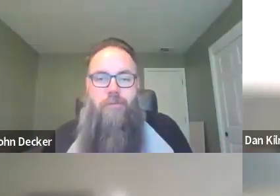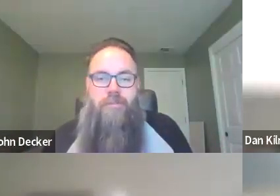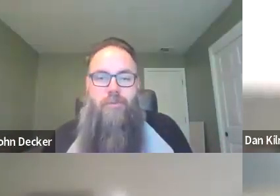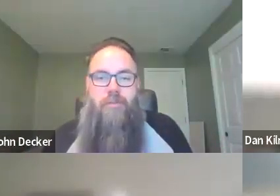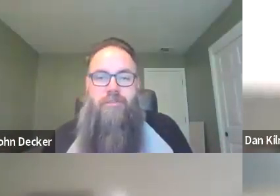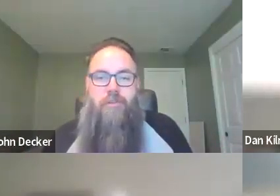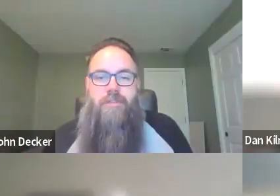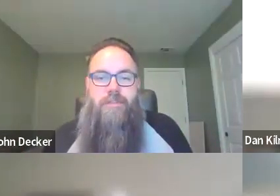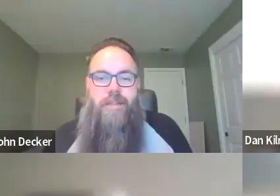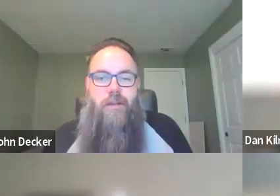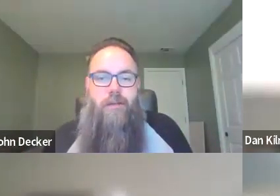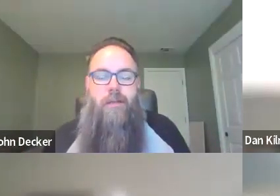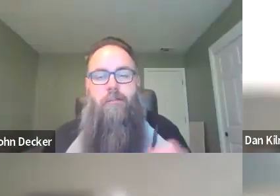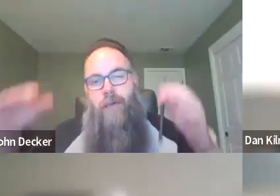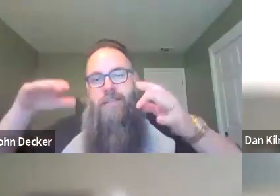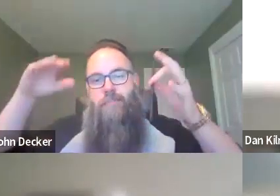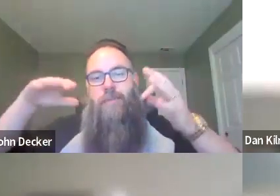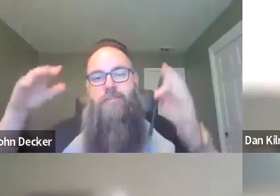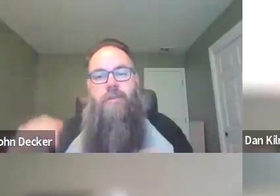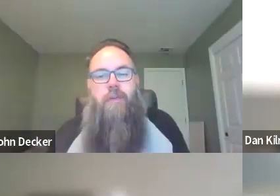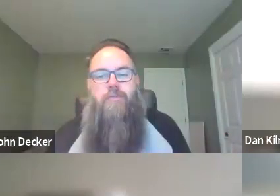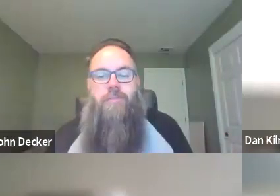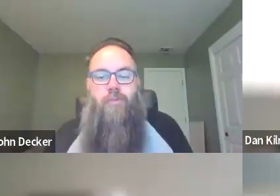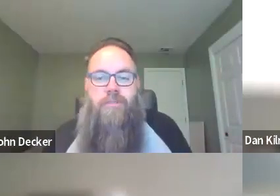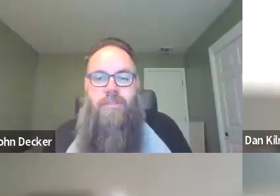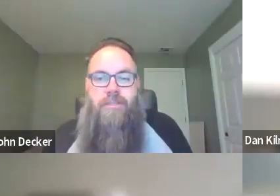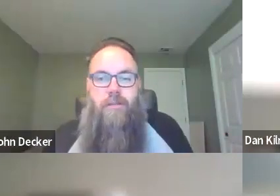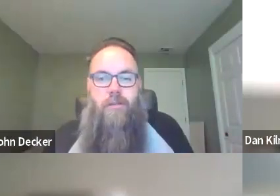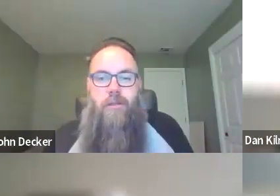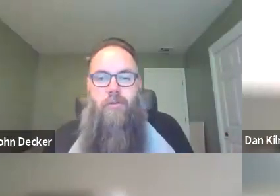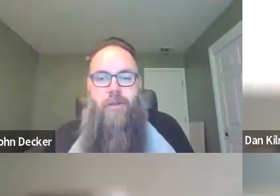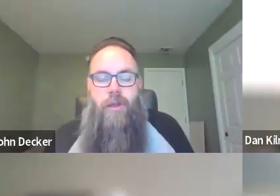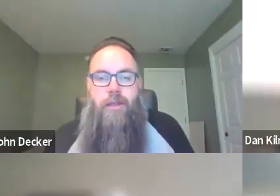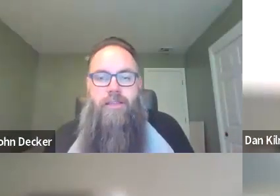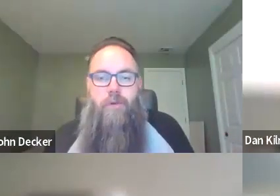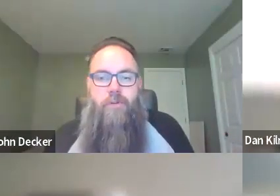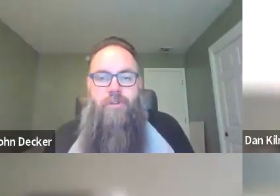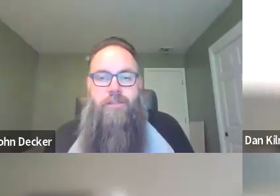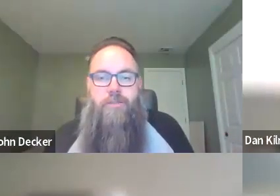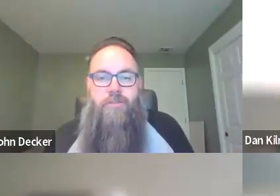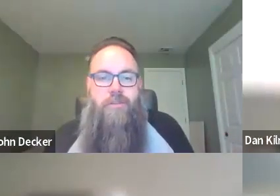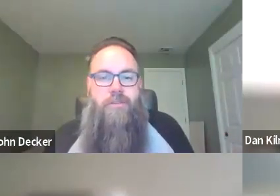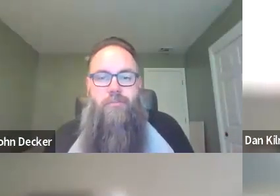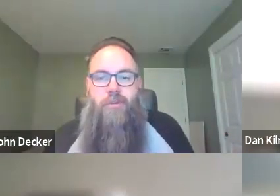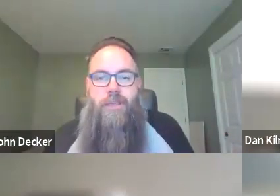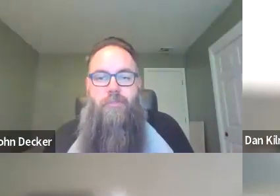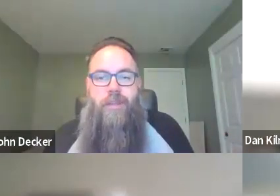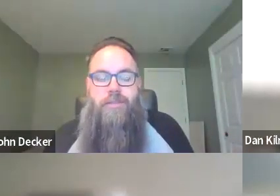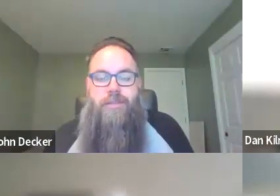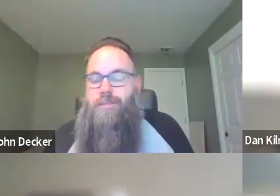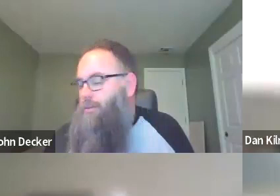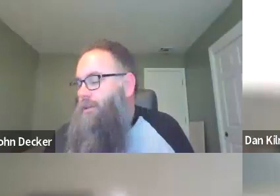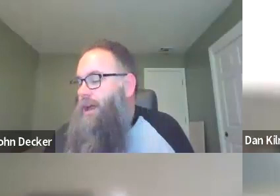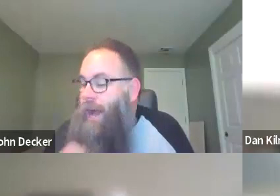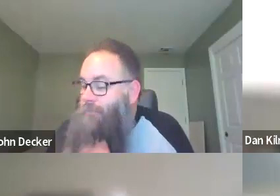with supported living services, is how to best implement those behavior supports and still really recognize what we're trying to do to support the